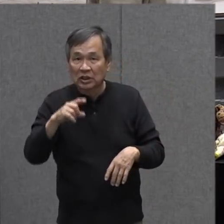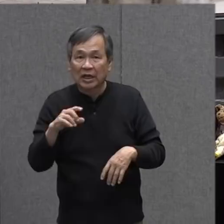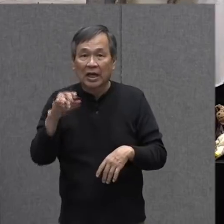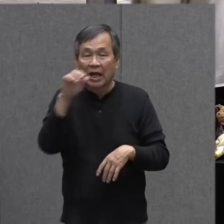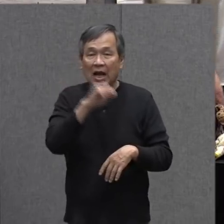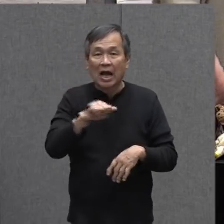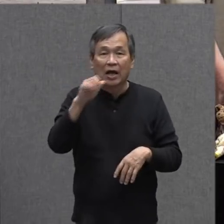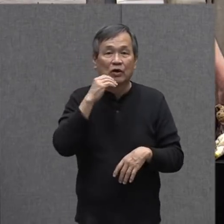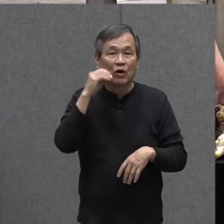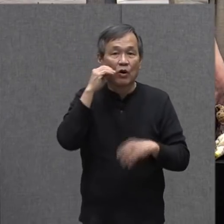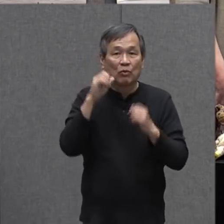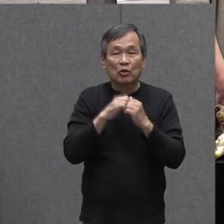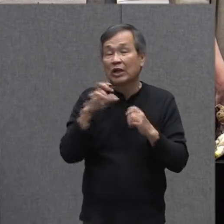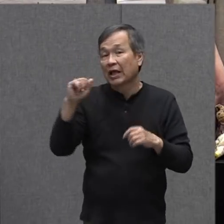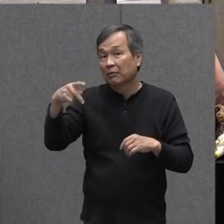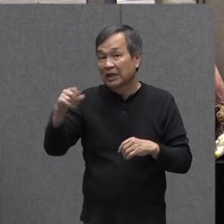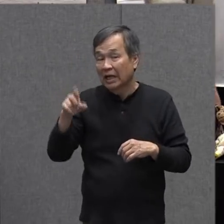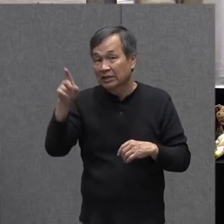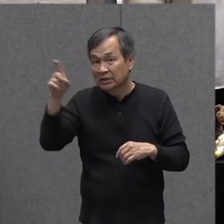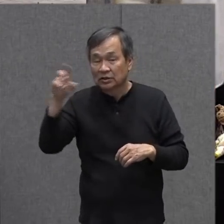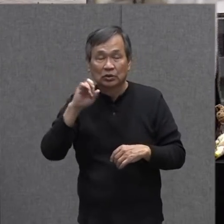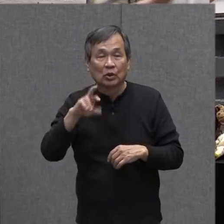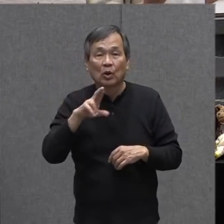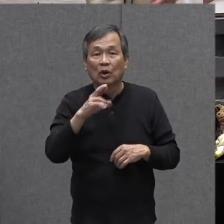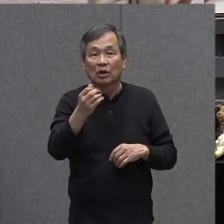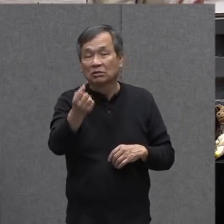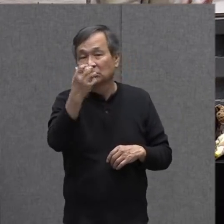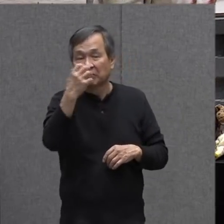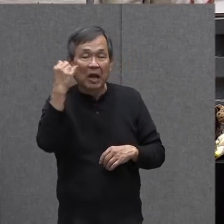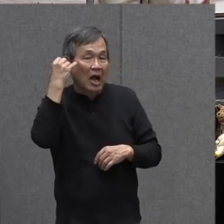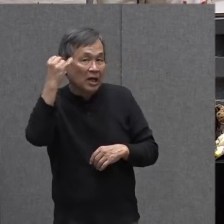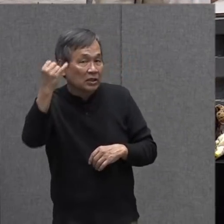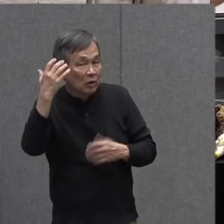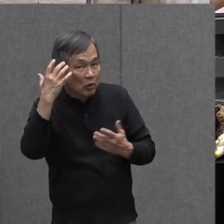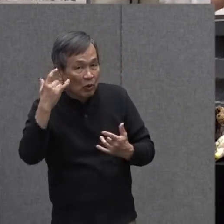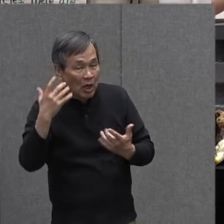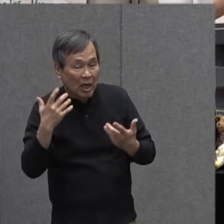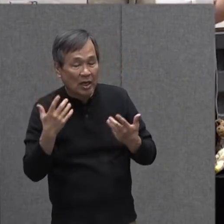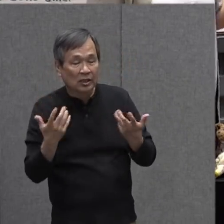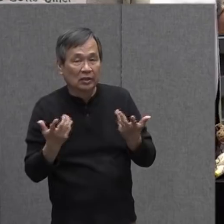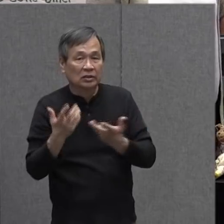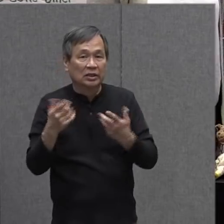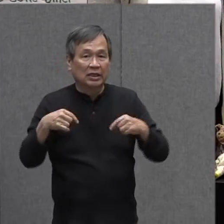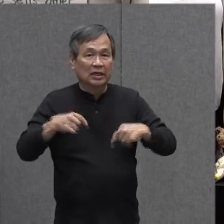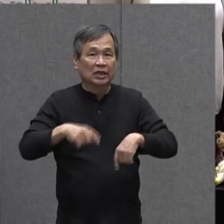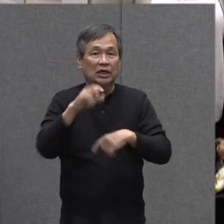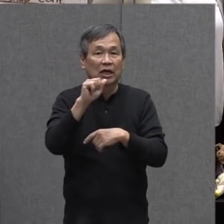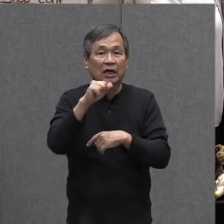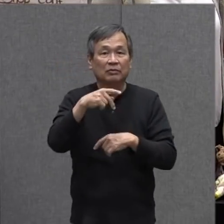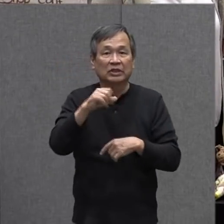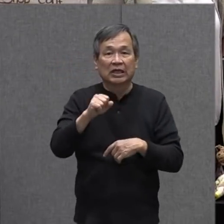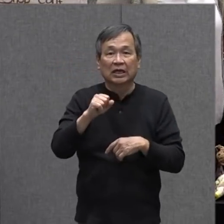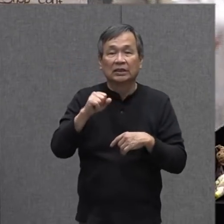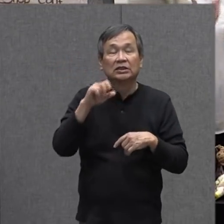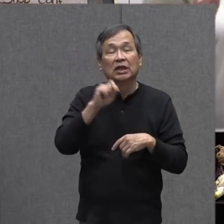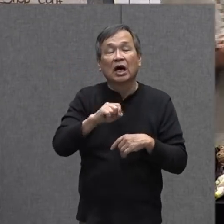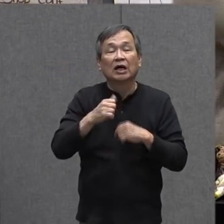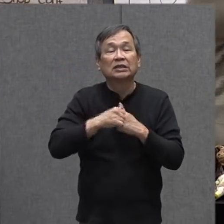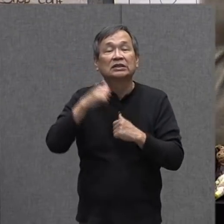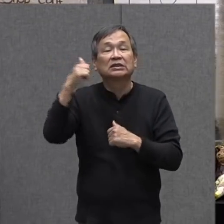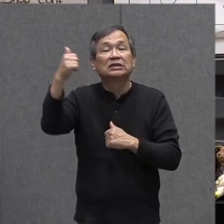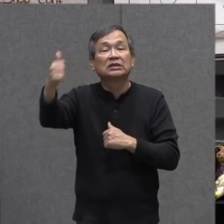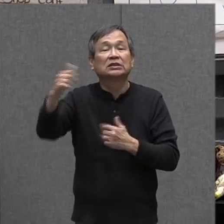It's what we would call an improper fraction, right? Maybe. So when you have an improper fraction, isn't it that the